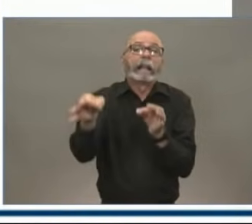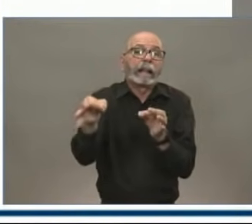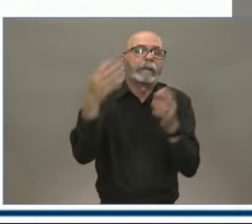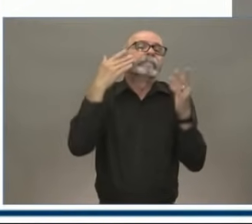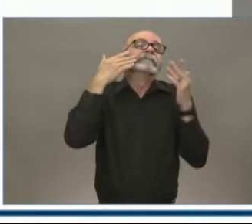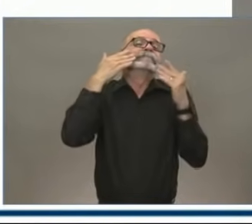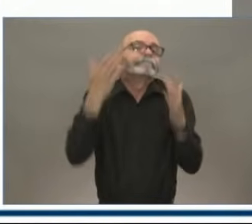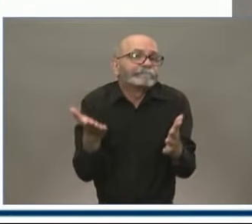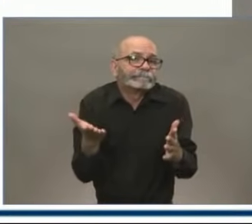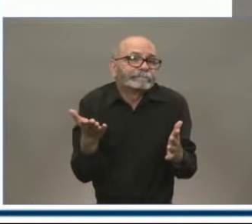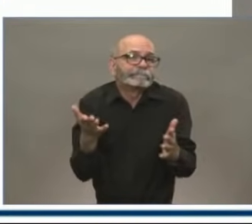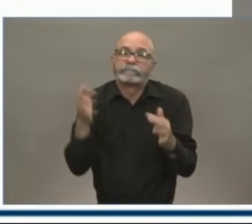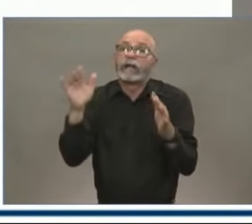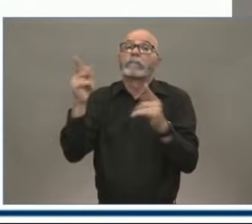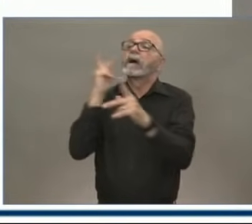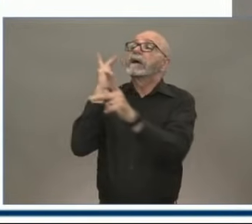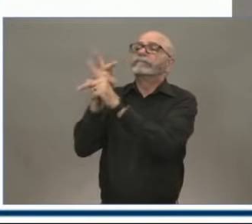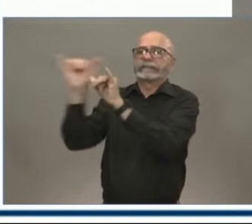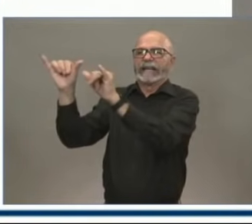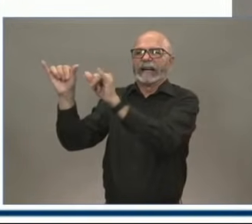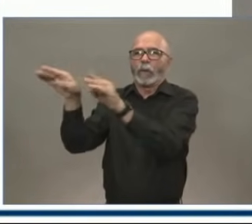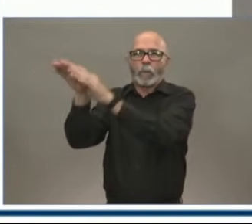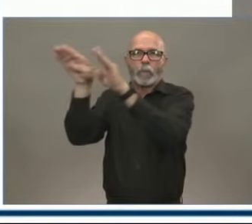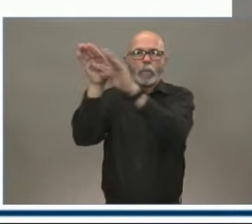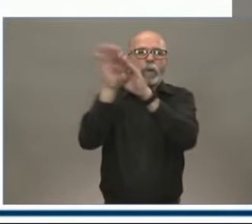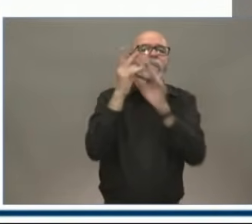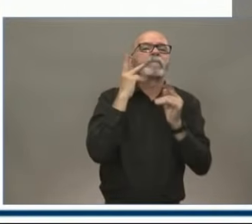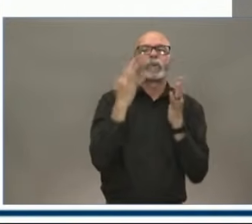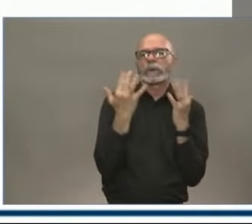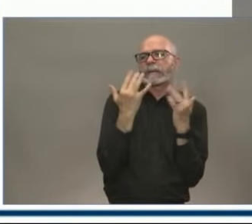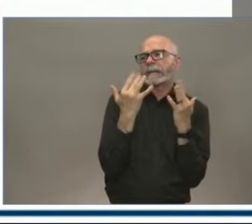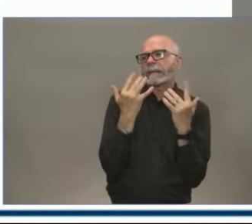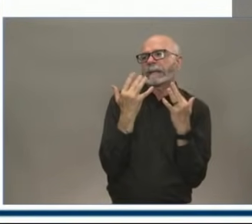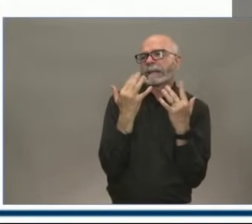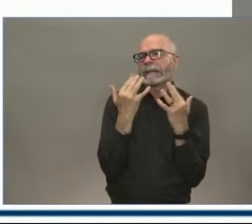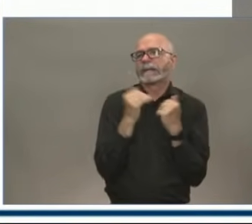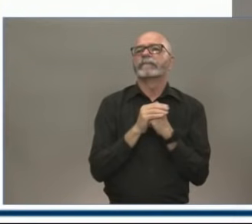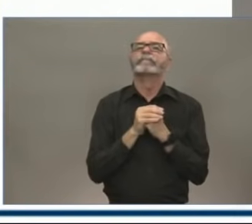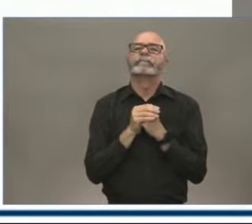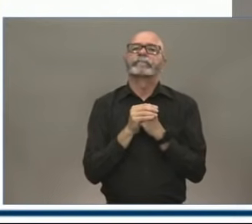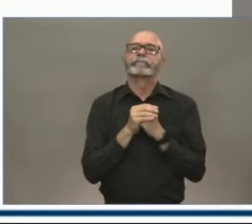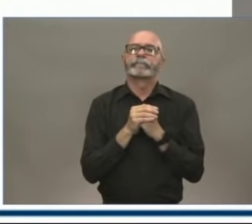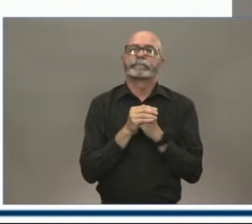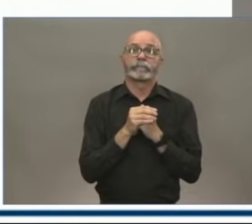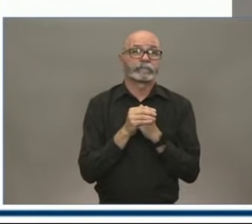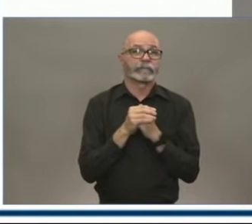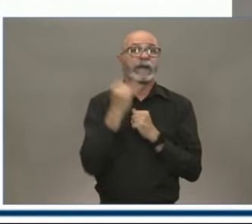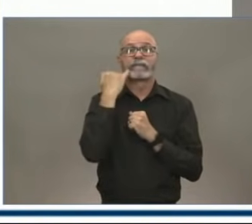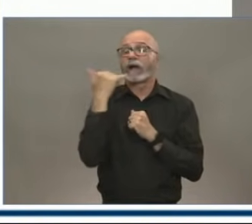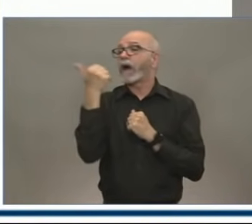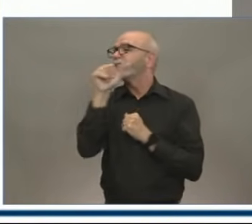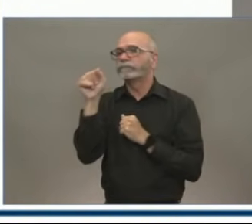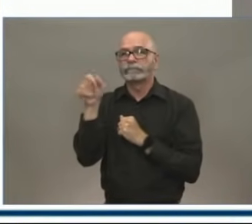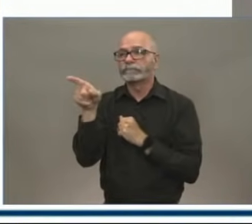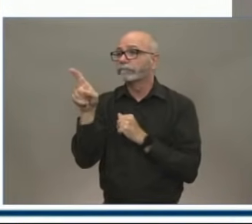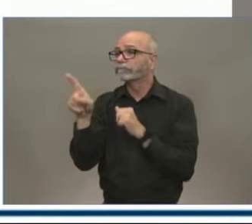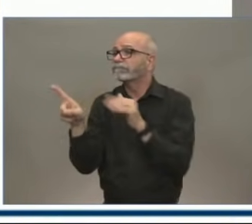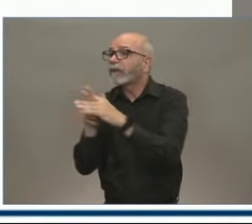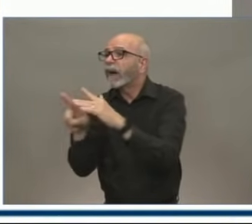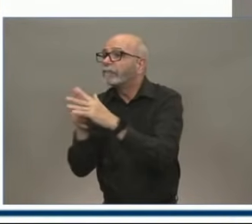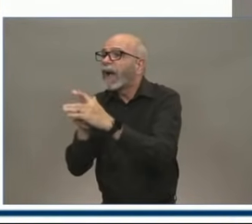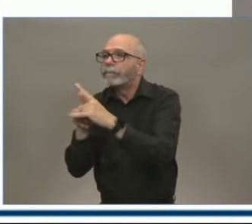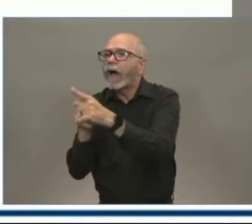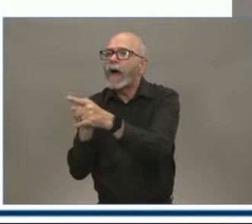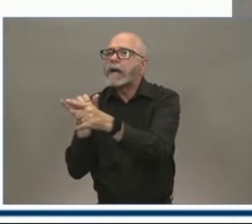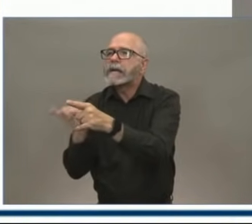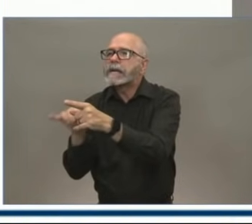place and for how much longer. We're also certainly looking at if there's any cases in other areas, and is there a need